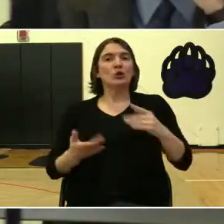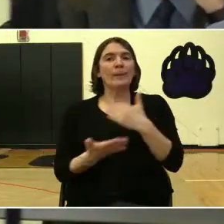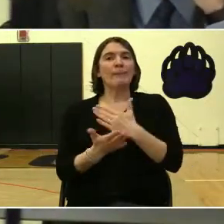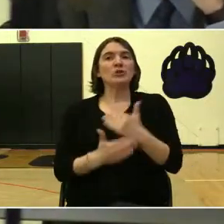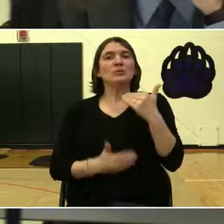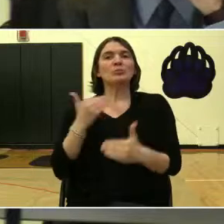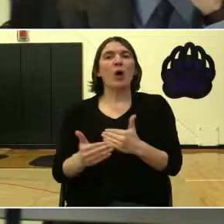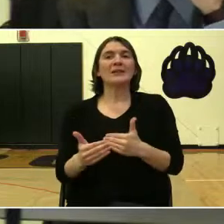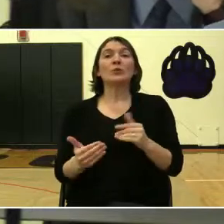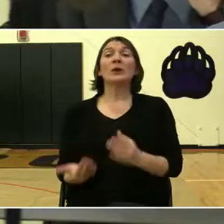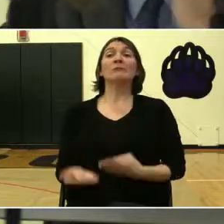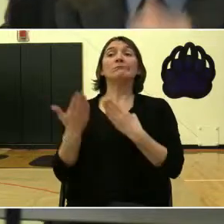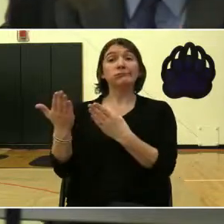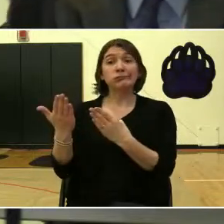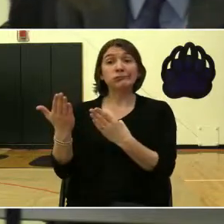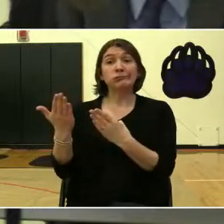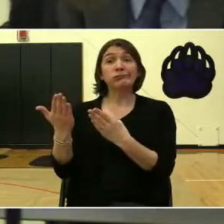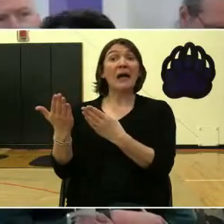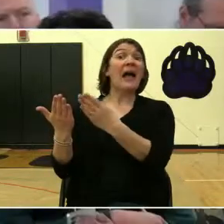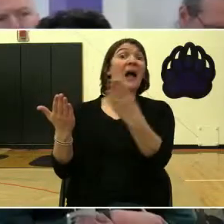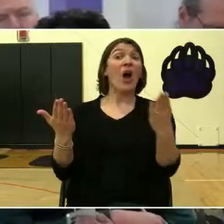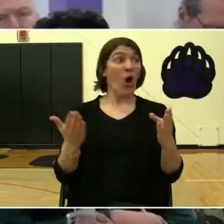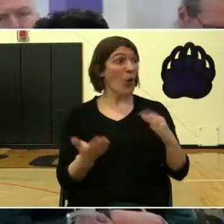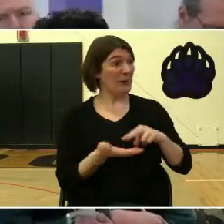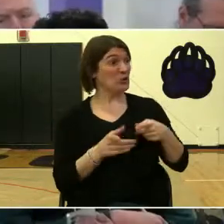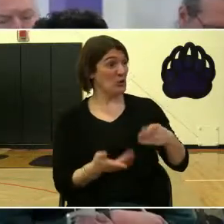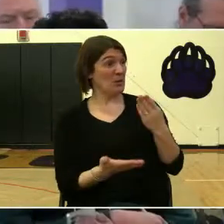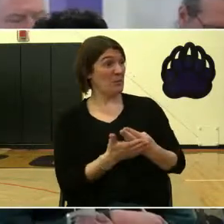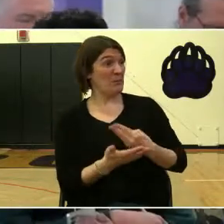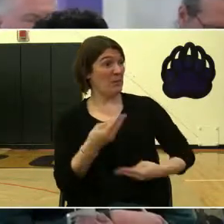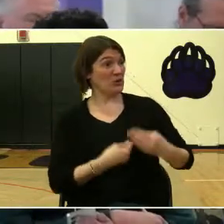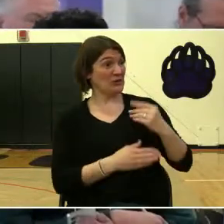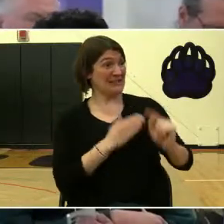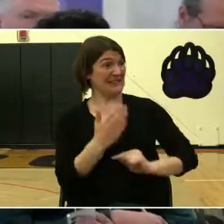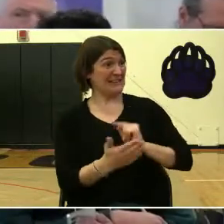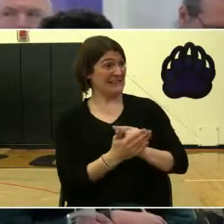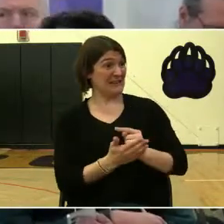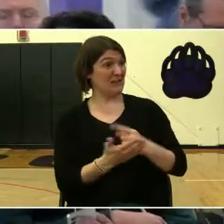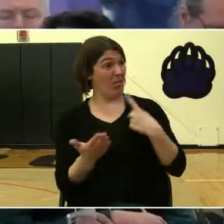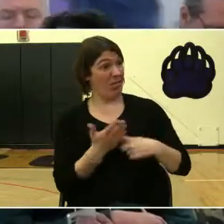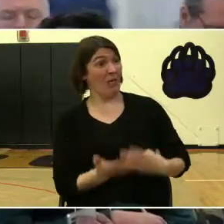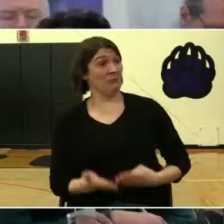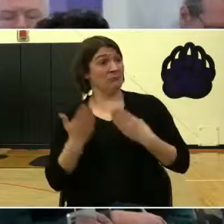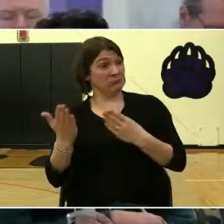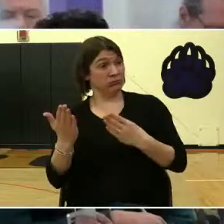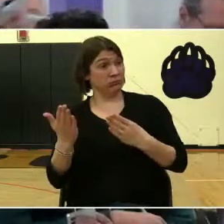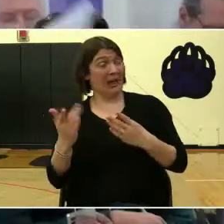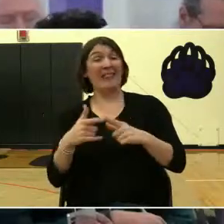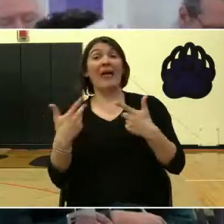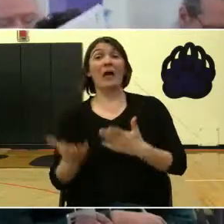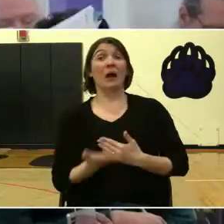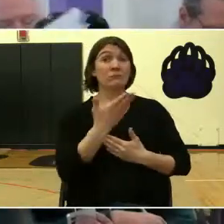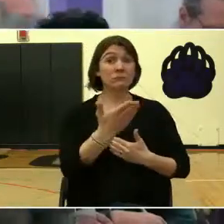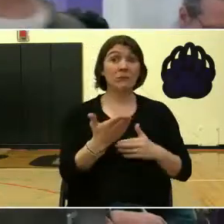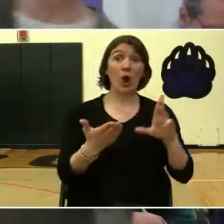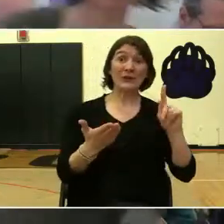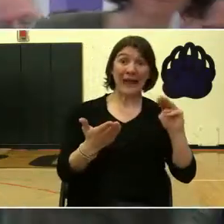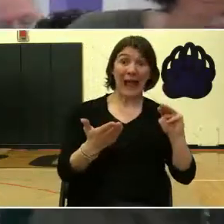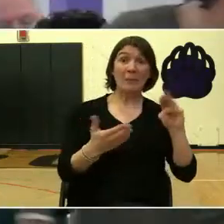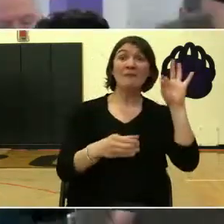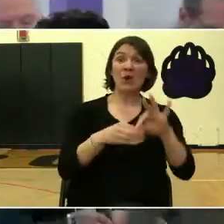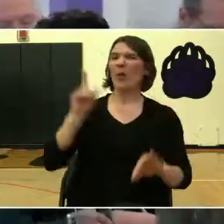budgeting process okay so this happens during during the budgeted process and then then this article comes about and then we vote on it